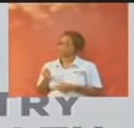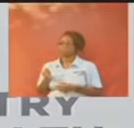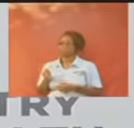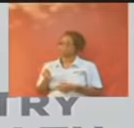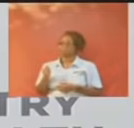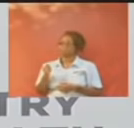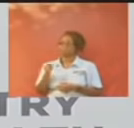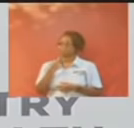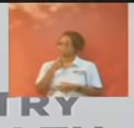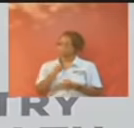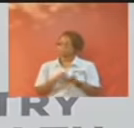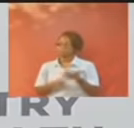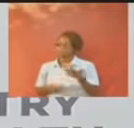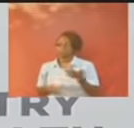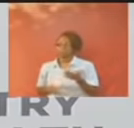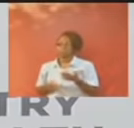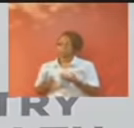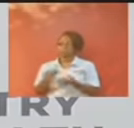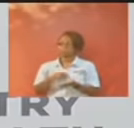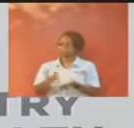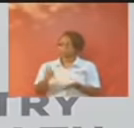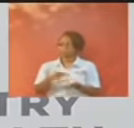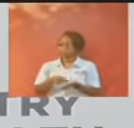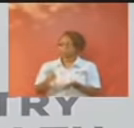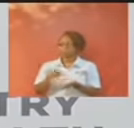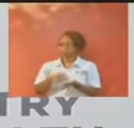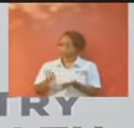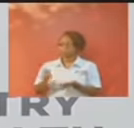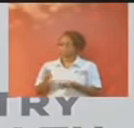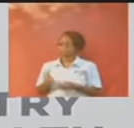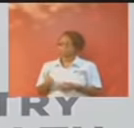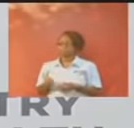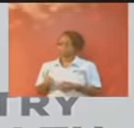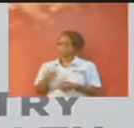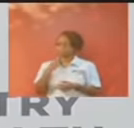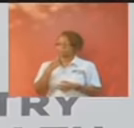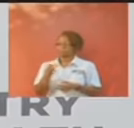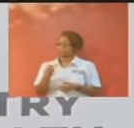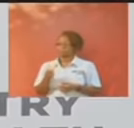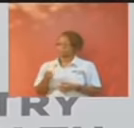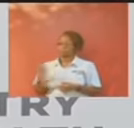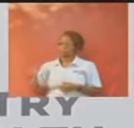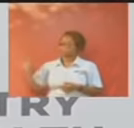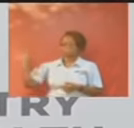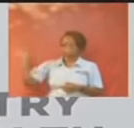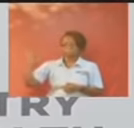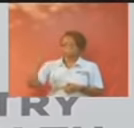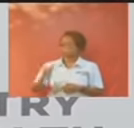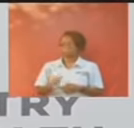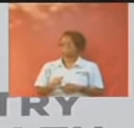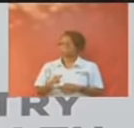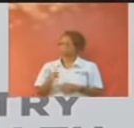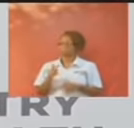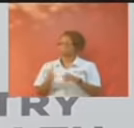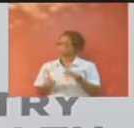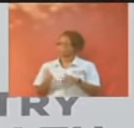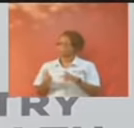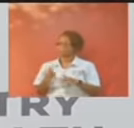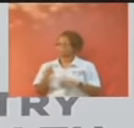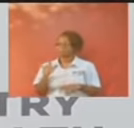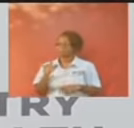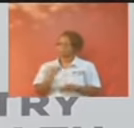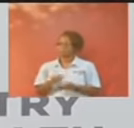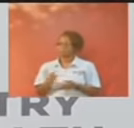basically by direct payment. That is, repatriated nationals will be offered the option of staying at the Cape Park Hotel, but would